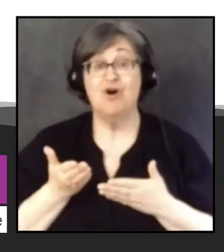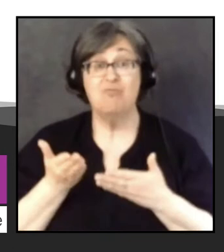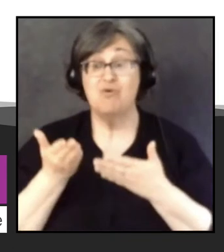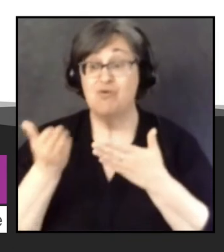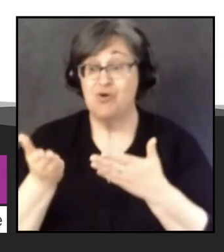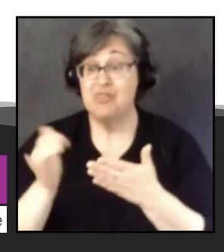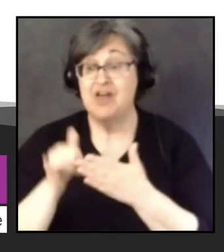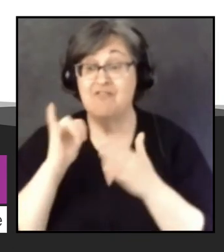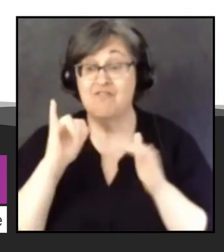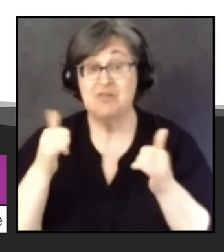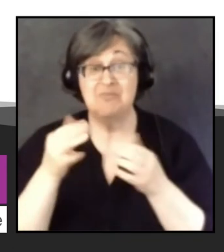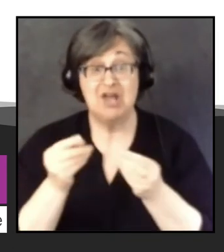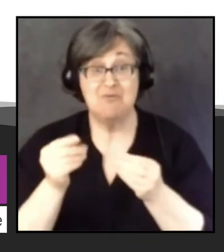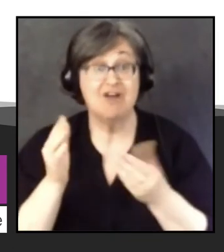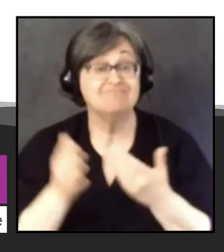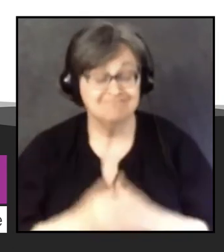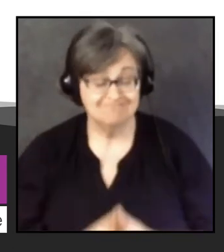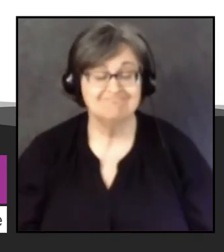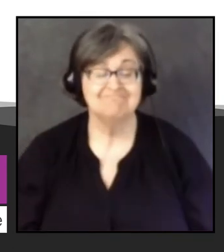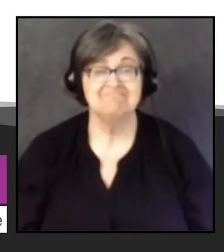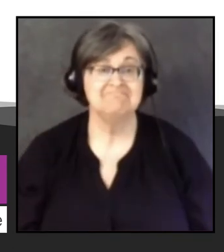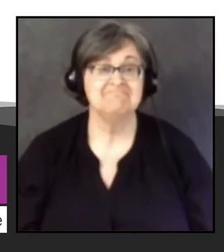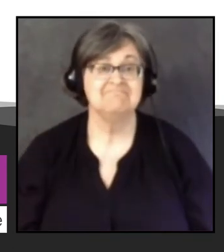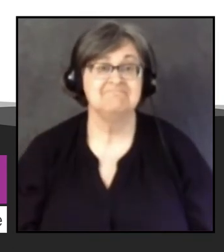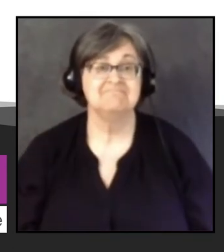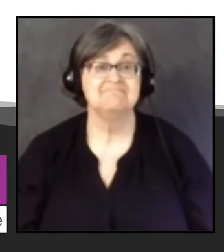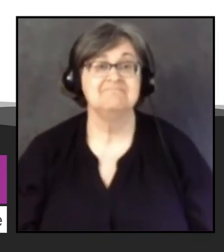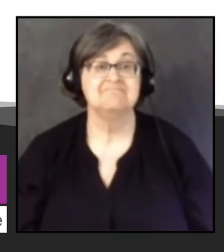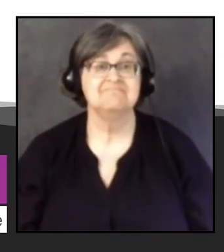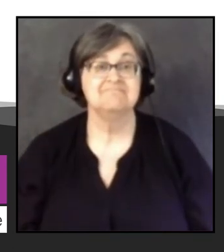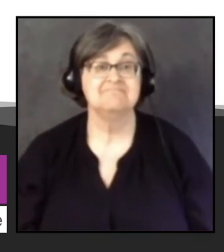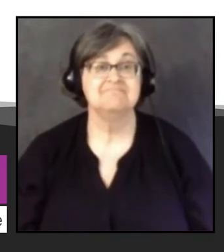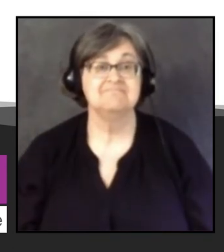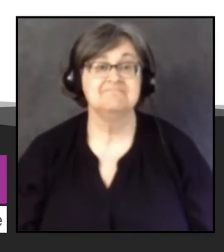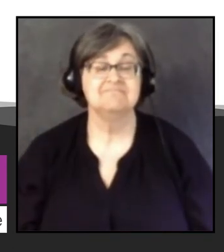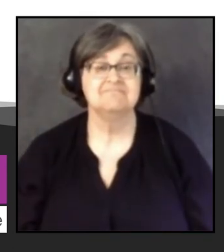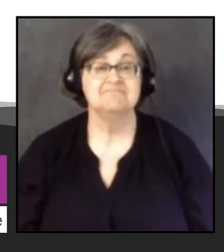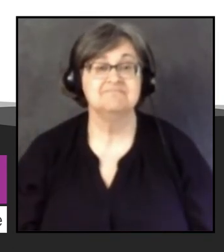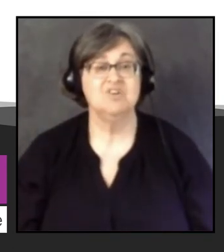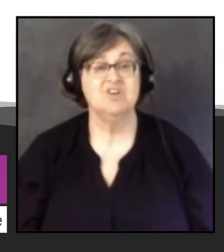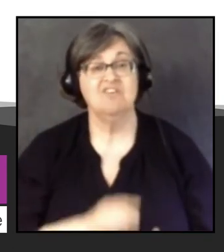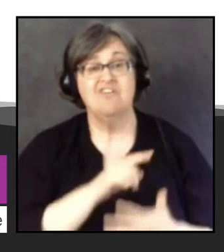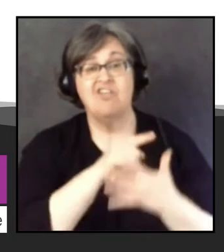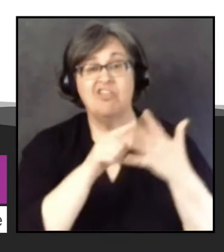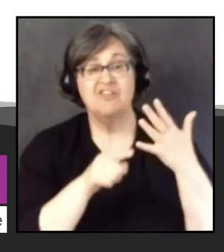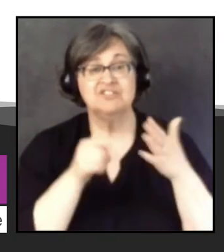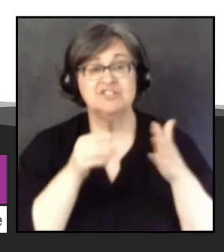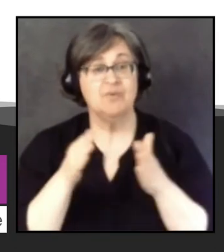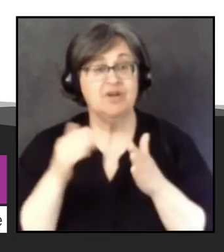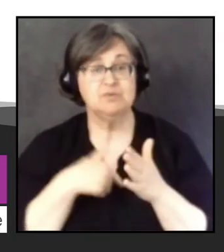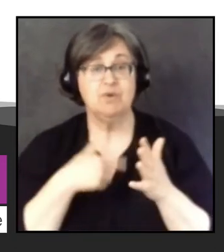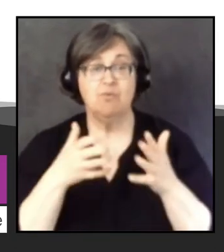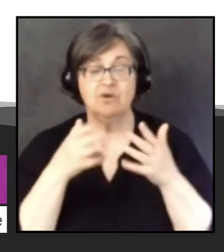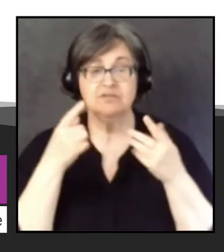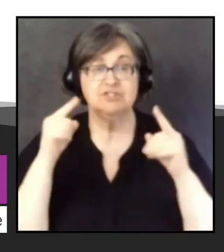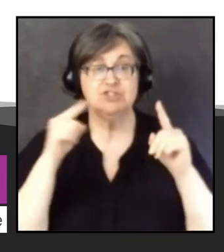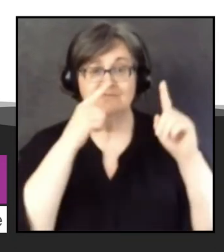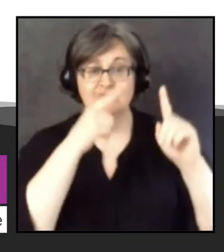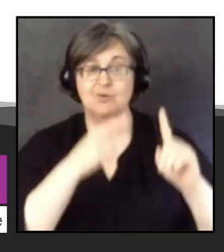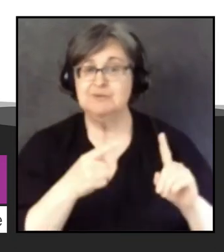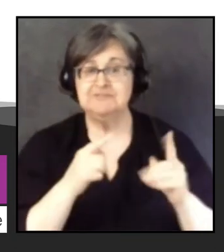future. Next slide, please. And these are ways in which we wanted our project to achieve its